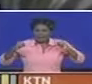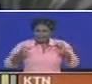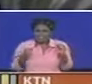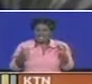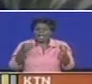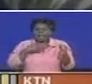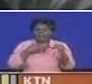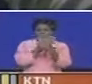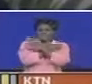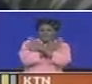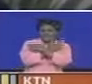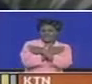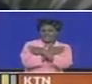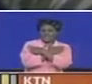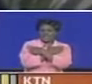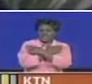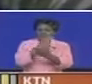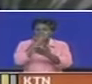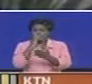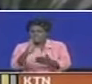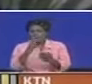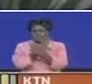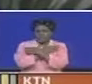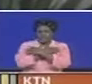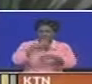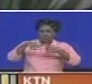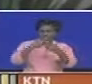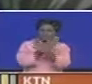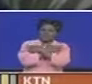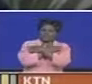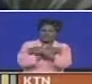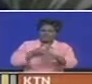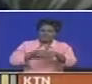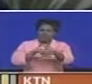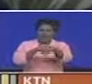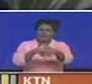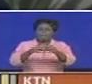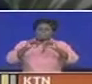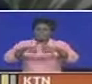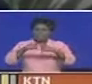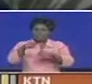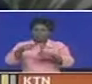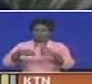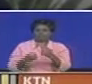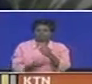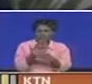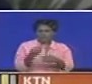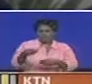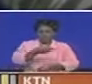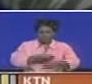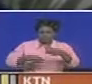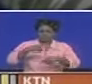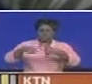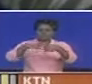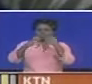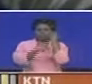partners, to be partners, to continue to be partners going forward, to enable your country and your economy to continue to